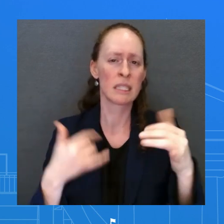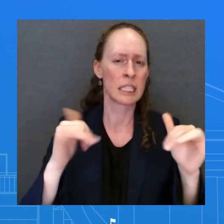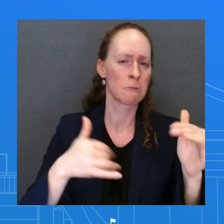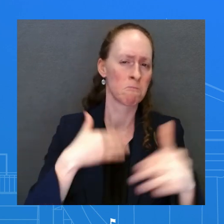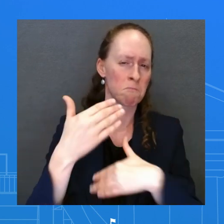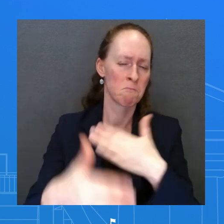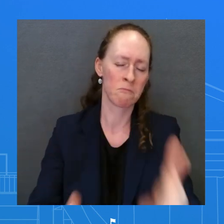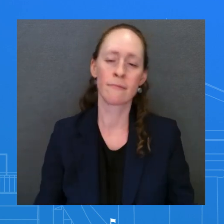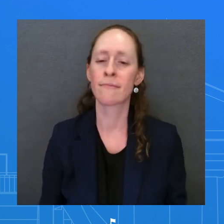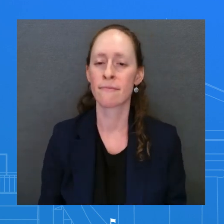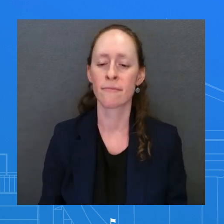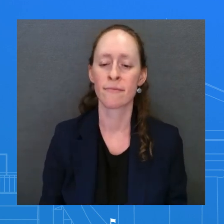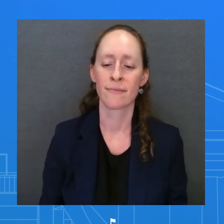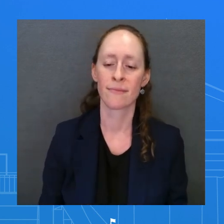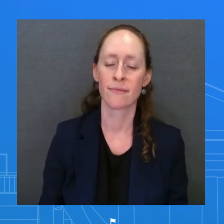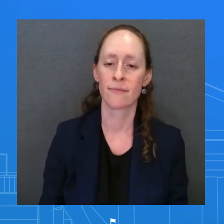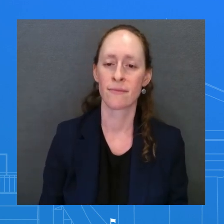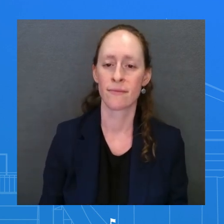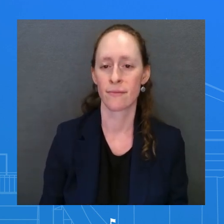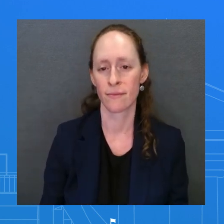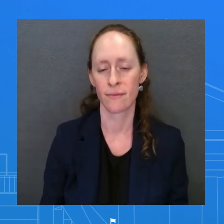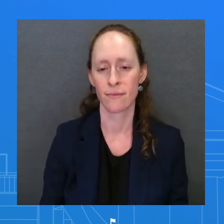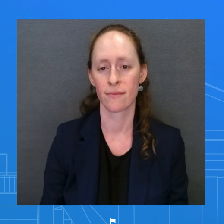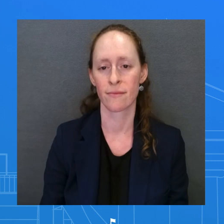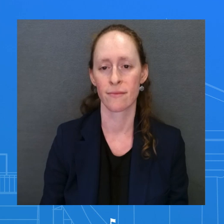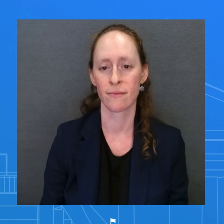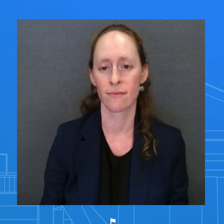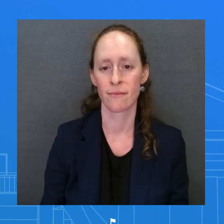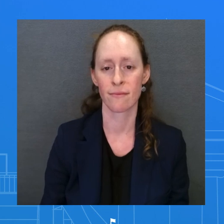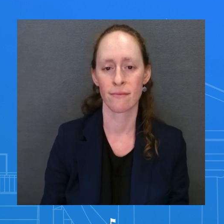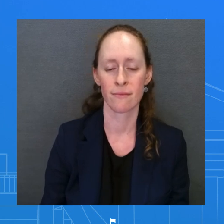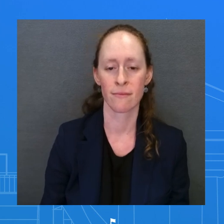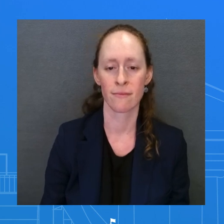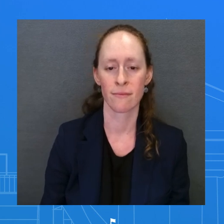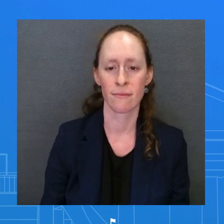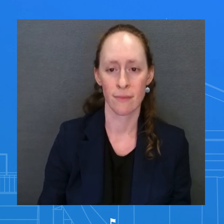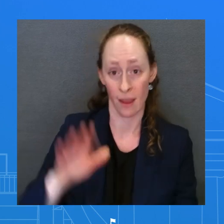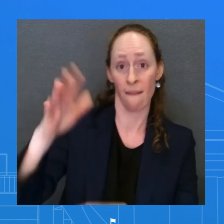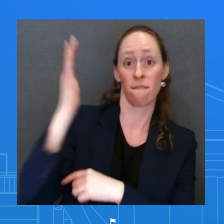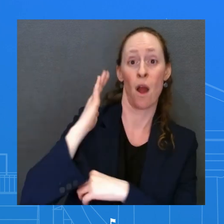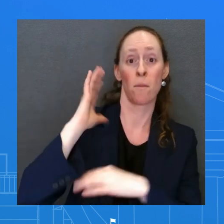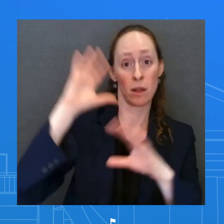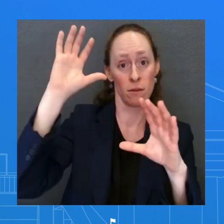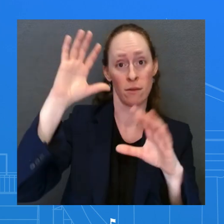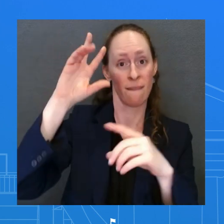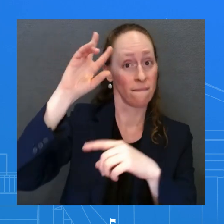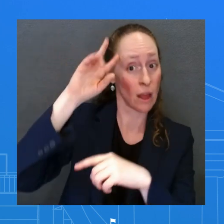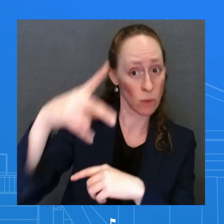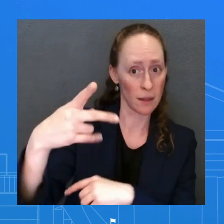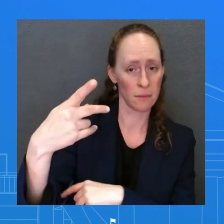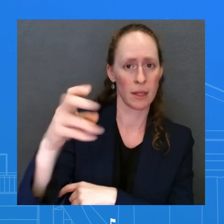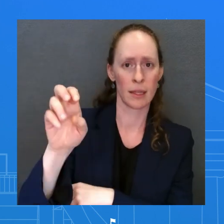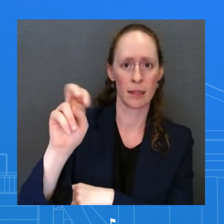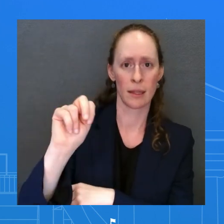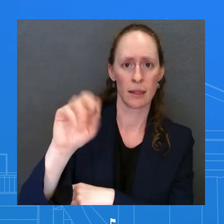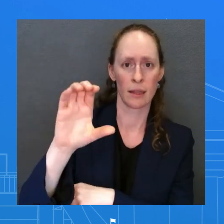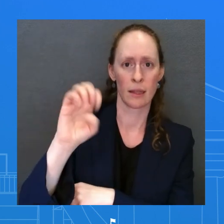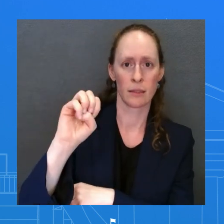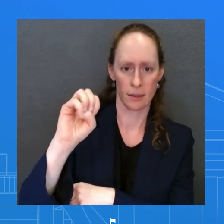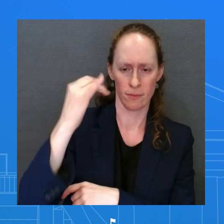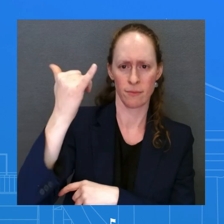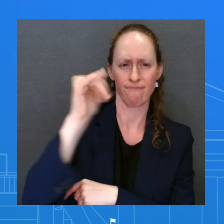Former Vice President Mike Pence is calling on every GOP presidential candidate to endorse a 15-week abortion ban. In what ways does